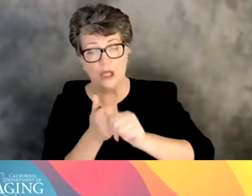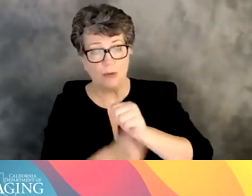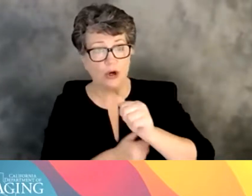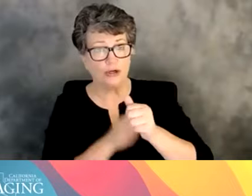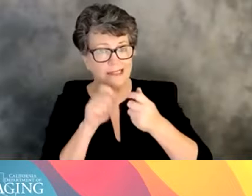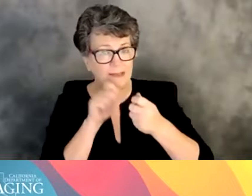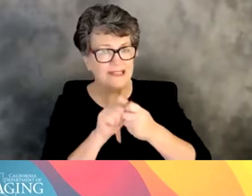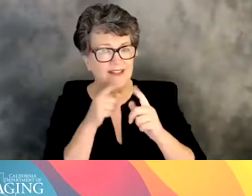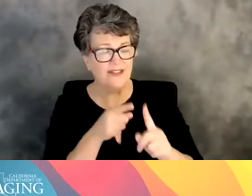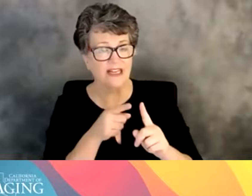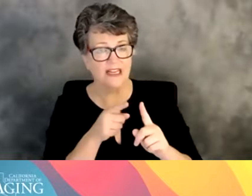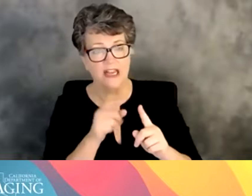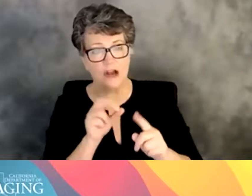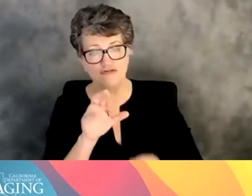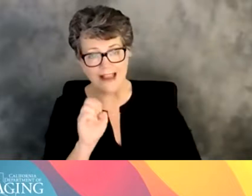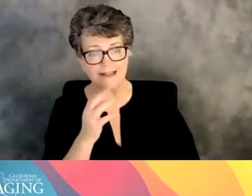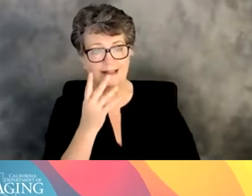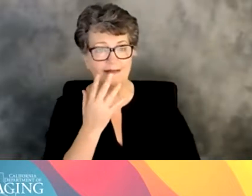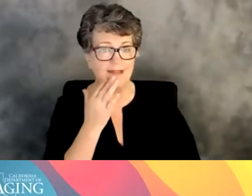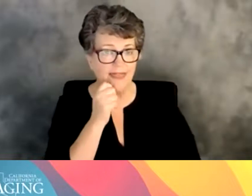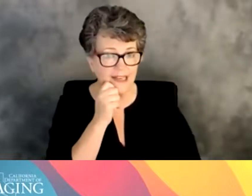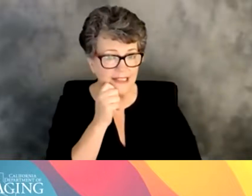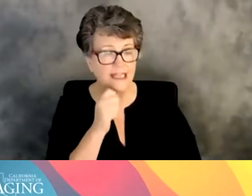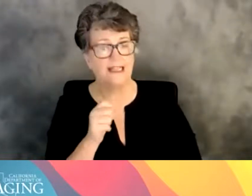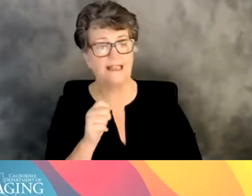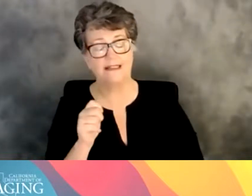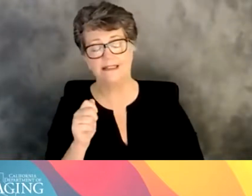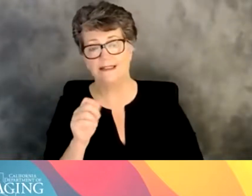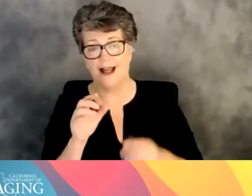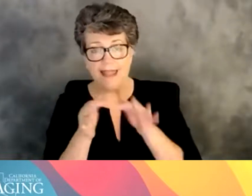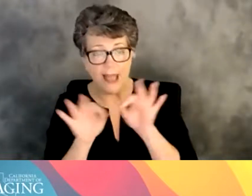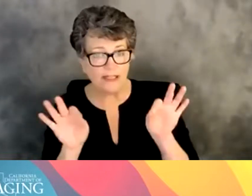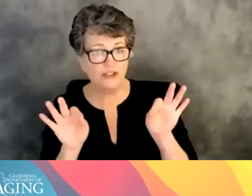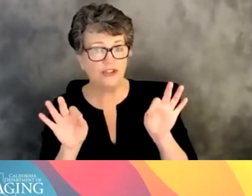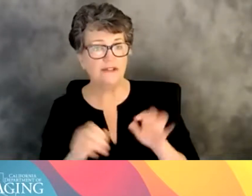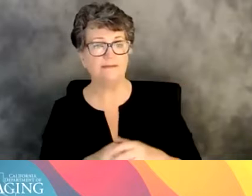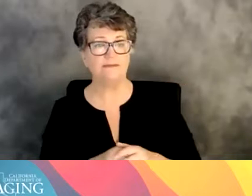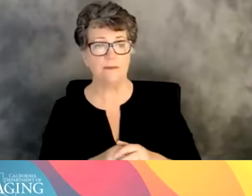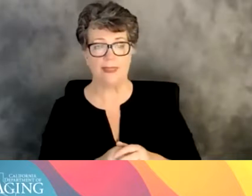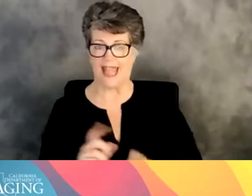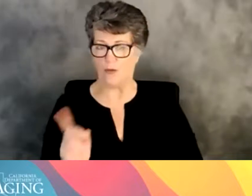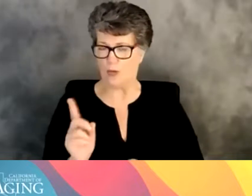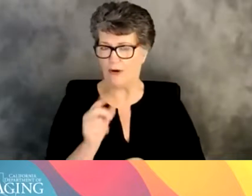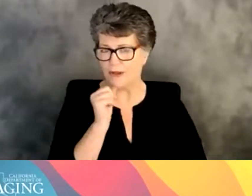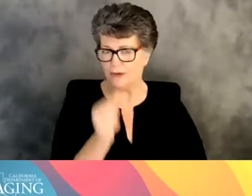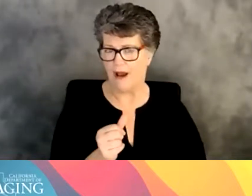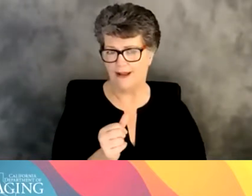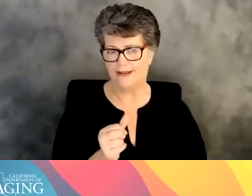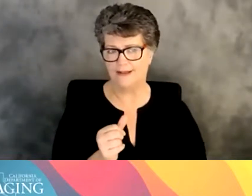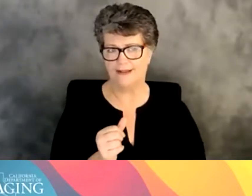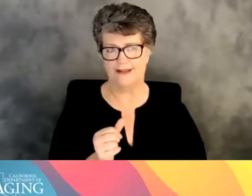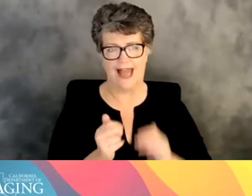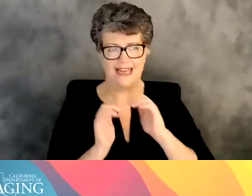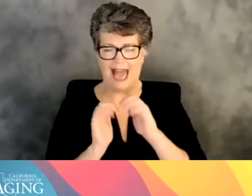specific race and ethnicity, by SOGI data, by language, and where are you not? And then how can we